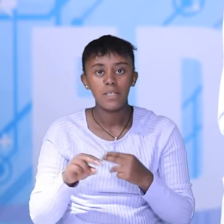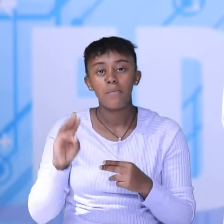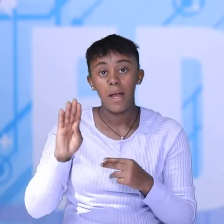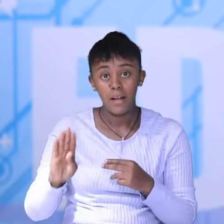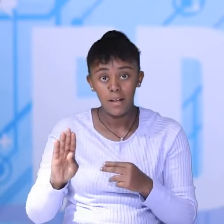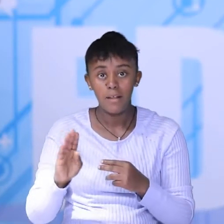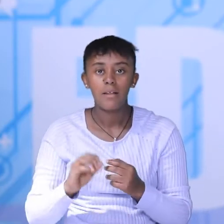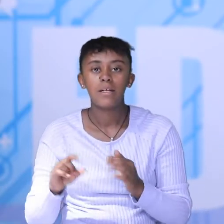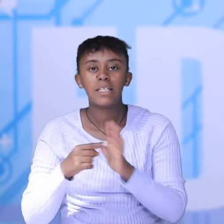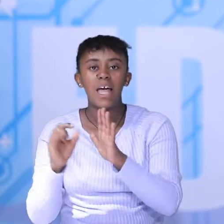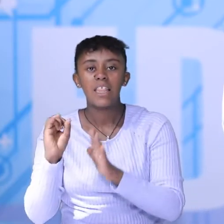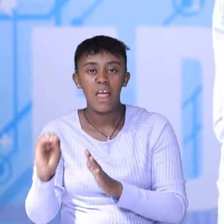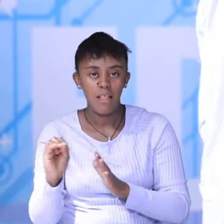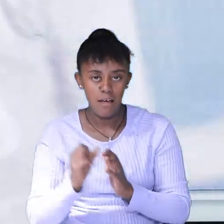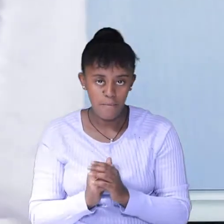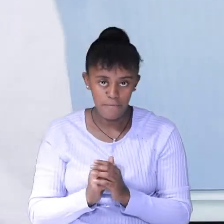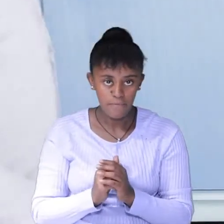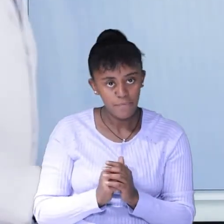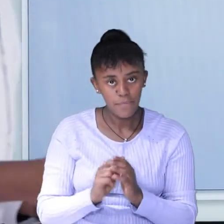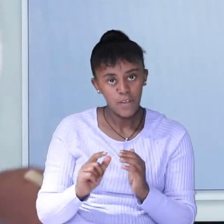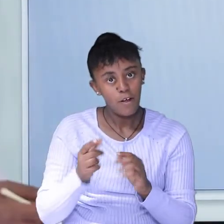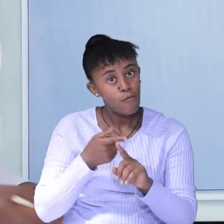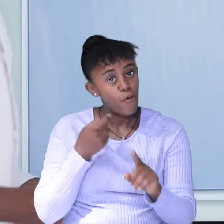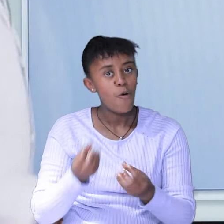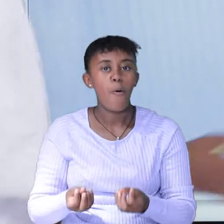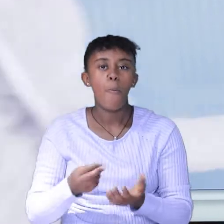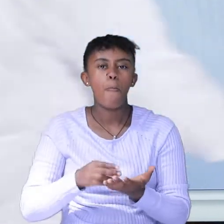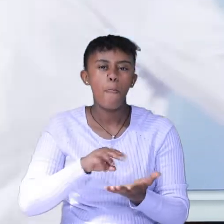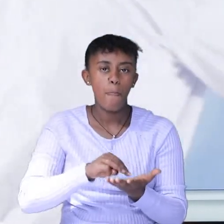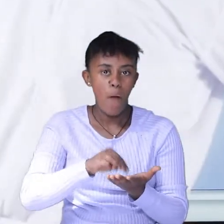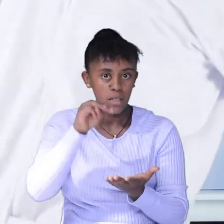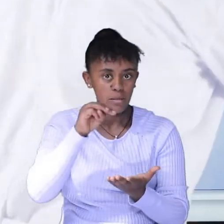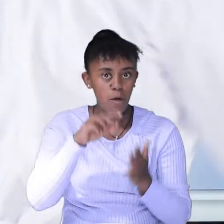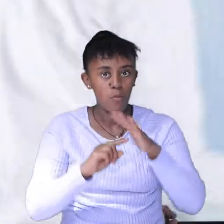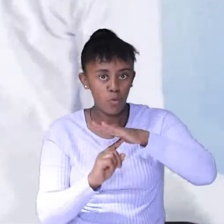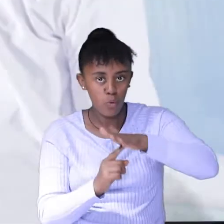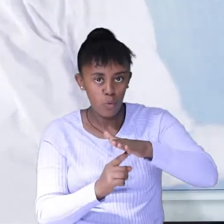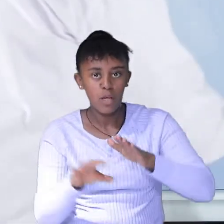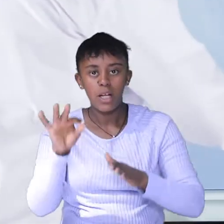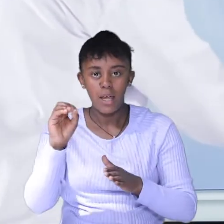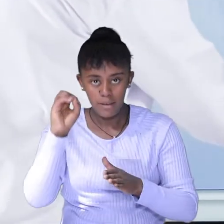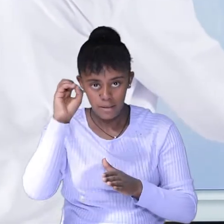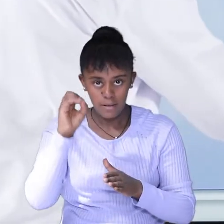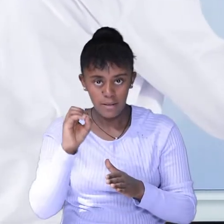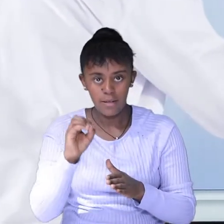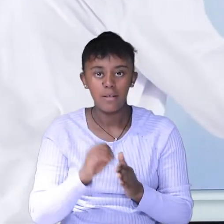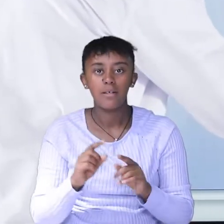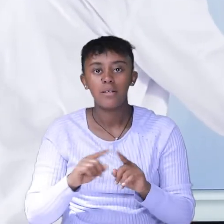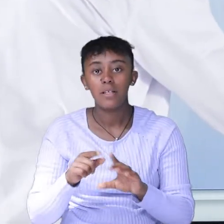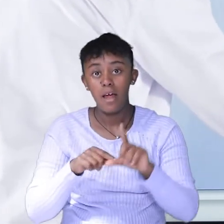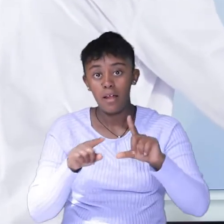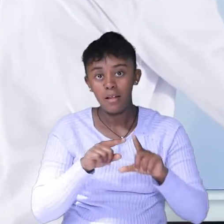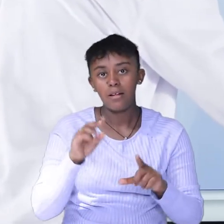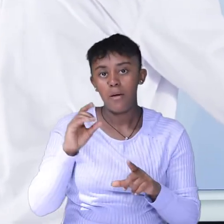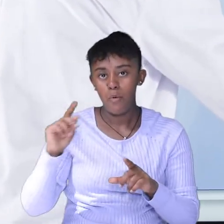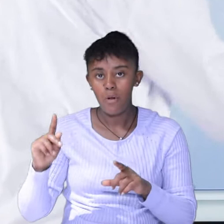B times sine theta. It's possible to find this. For a maximum torque, theta should be 90, and the angle between the magnetic